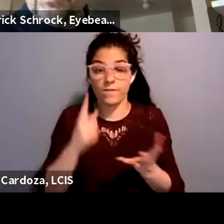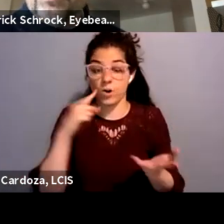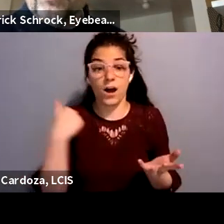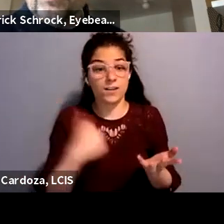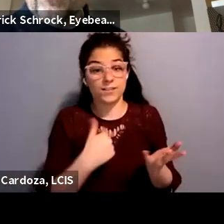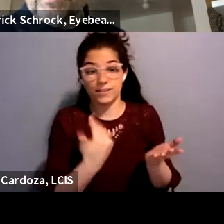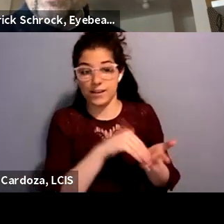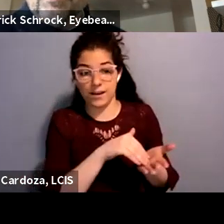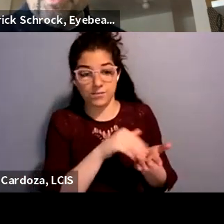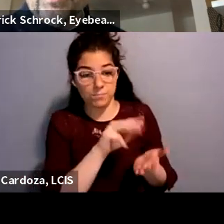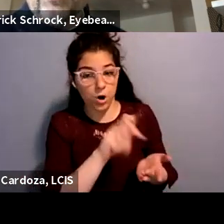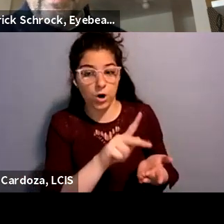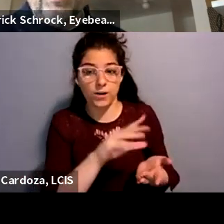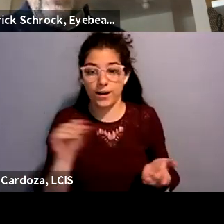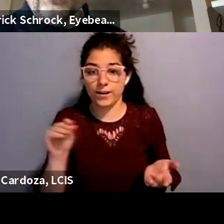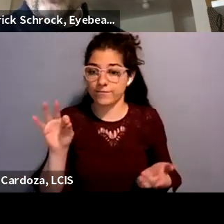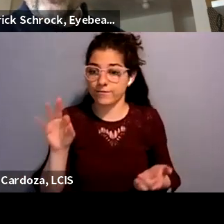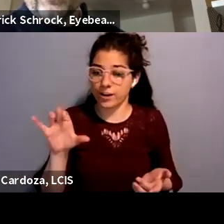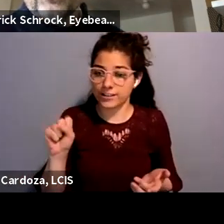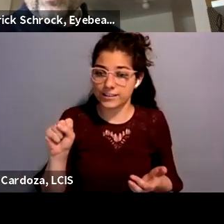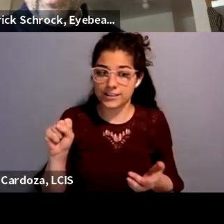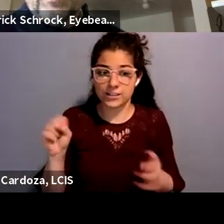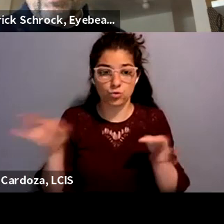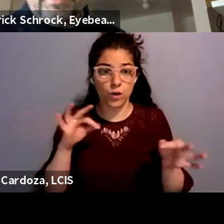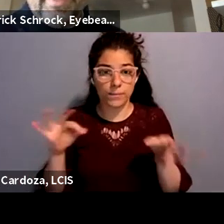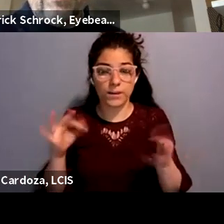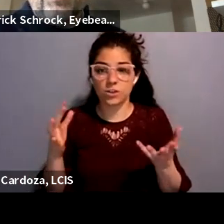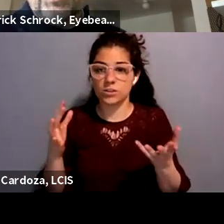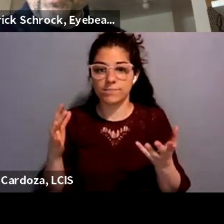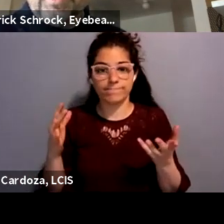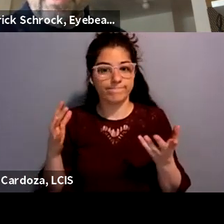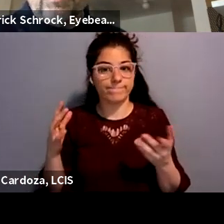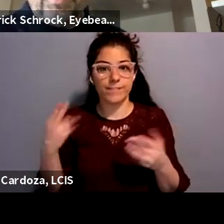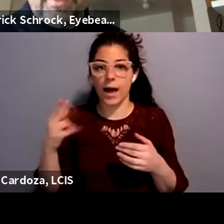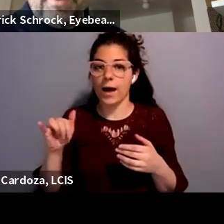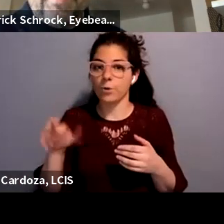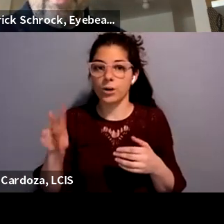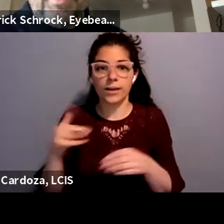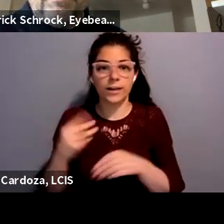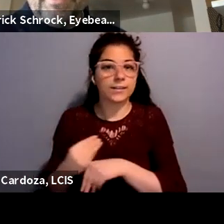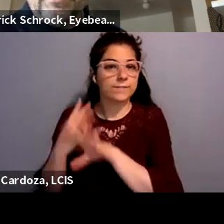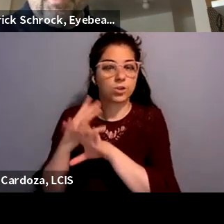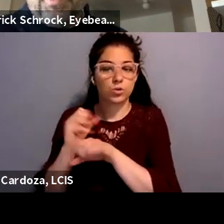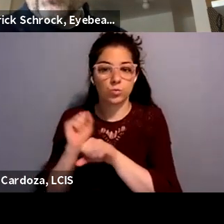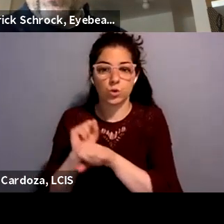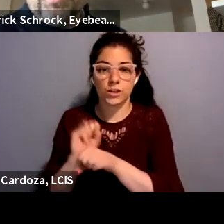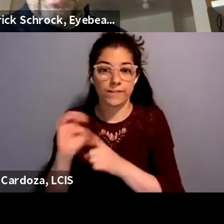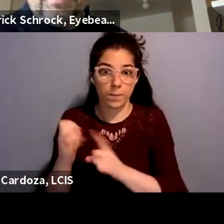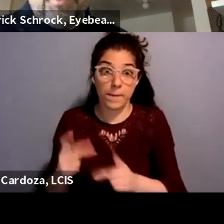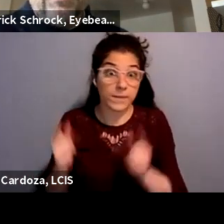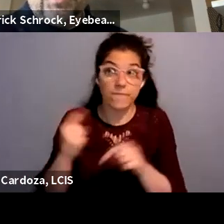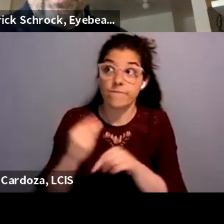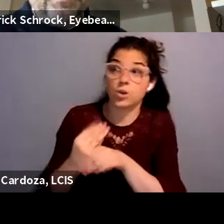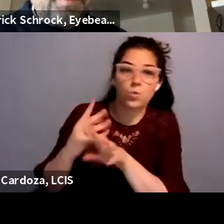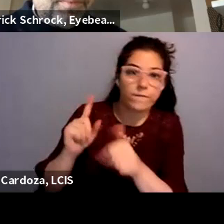again, to what Francis and Mark were describing, going into a hybrid and virtual kind of working environment immediately. Well, virtual